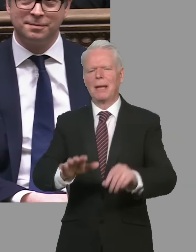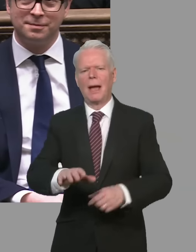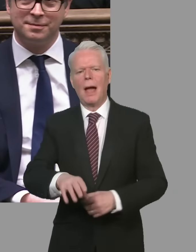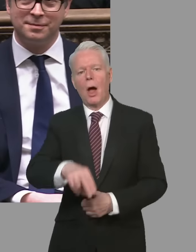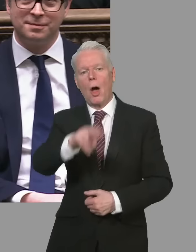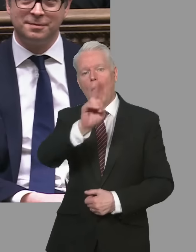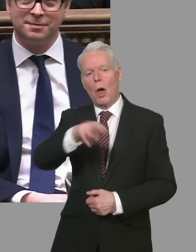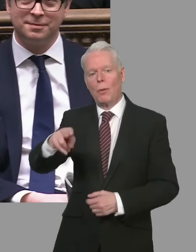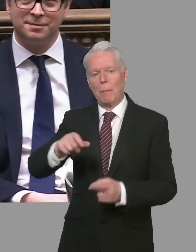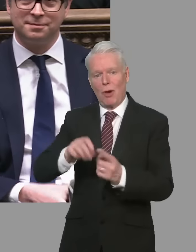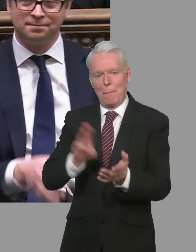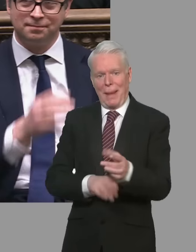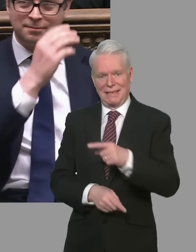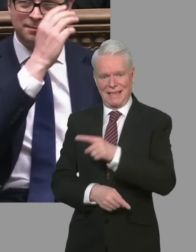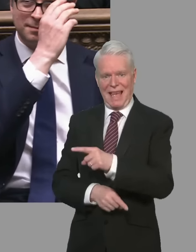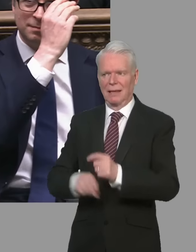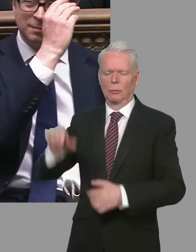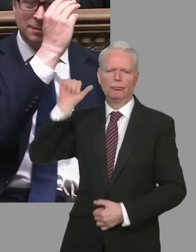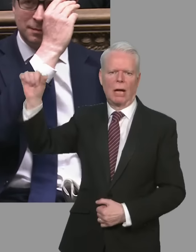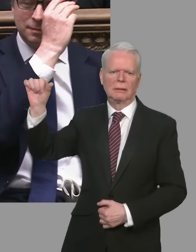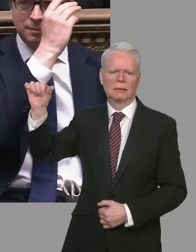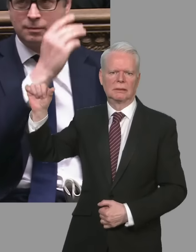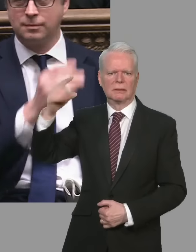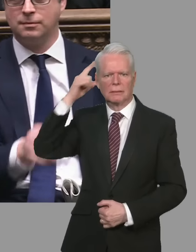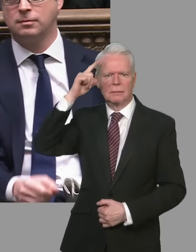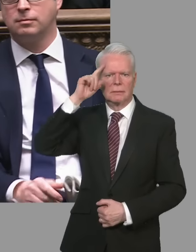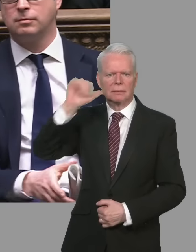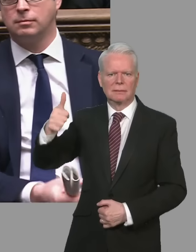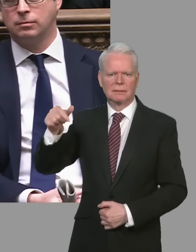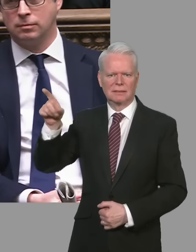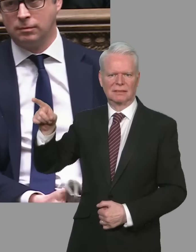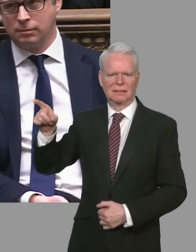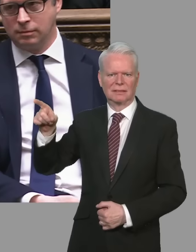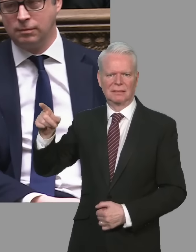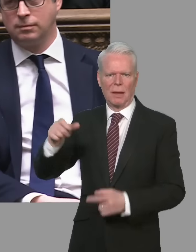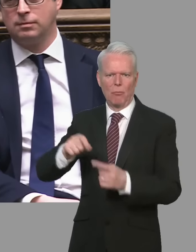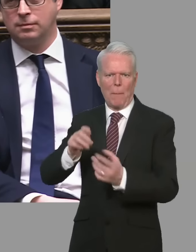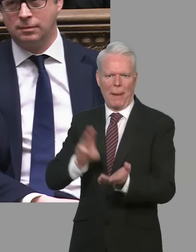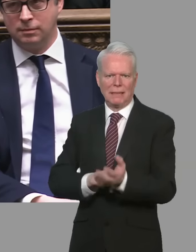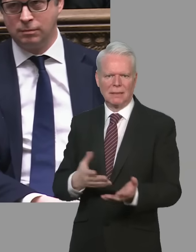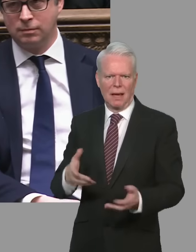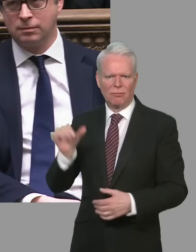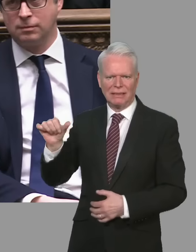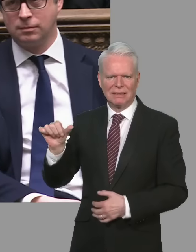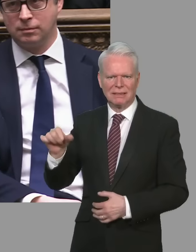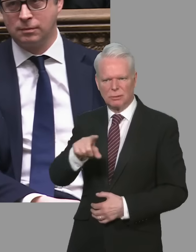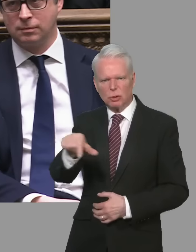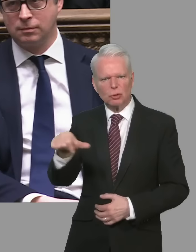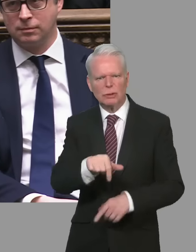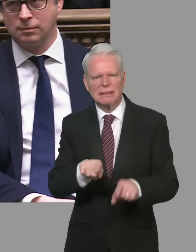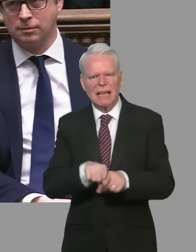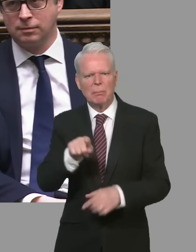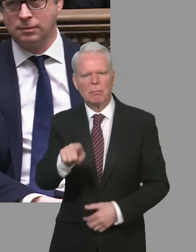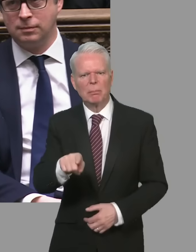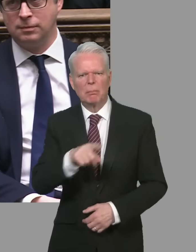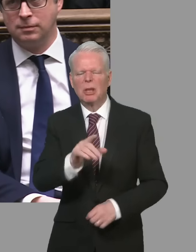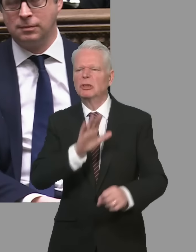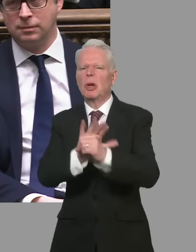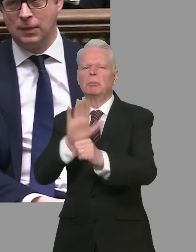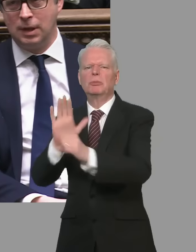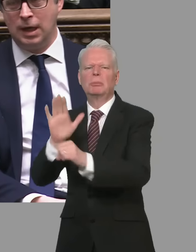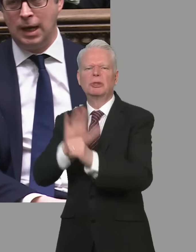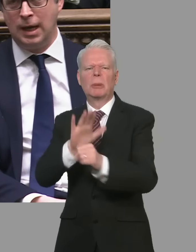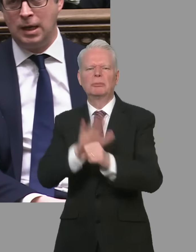Stopping all new drilling in the North Sea was a reckless promise when he made it before the election. In the middle of a global energy crisis, it